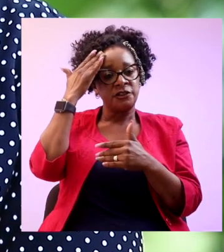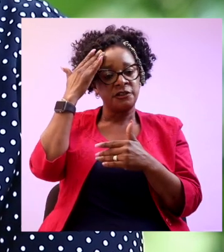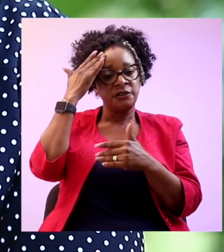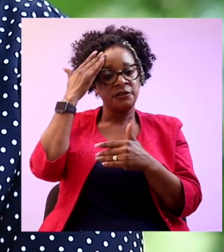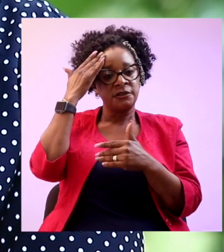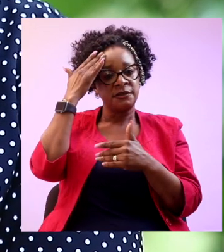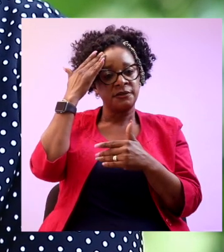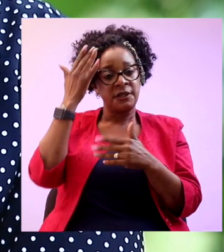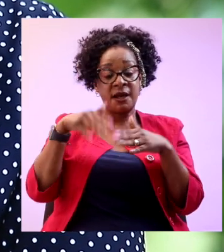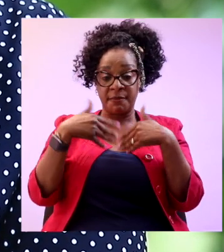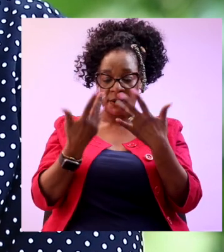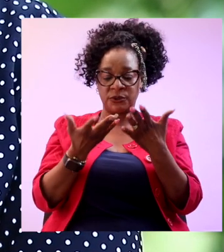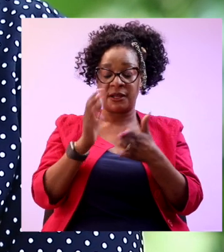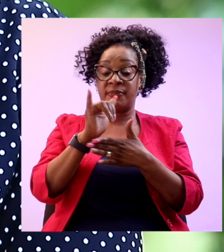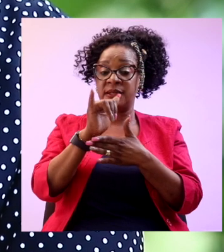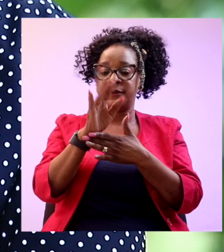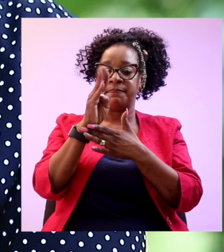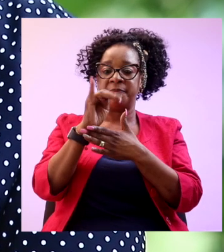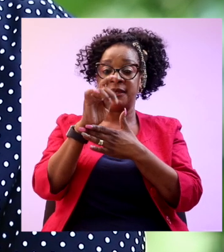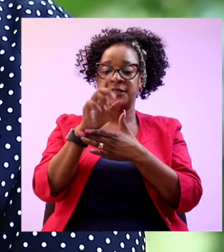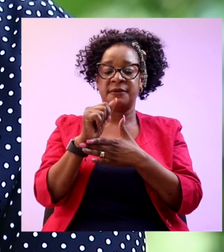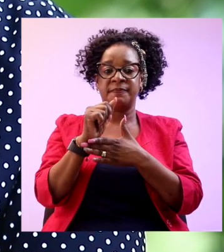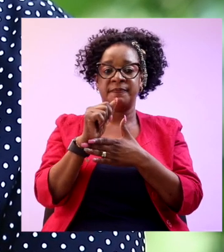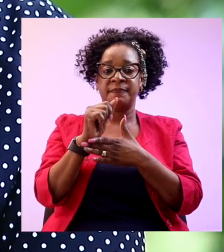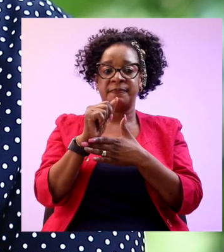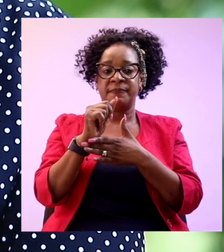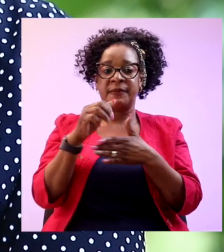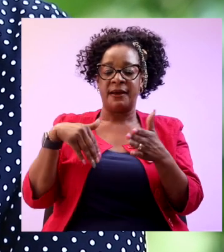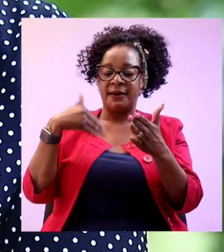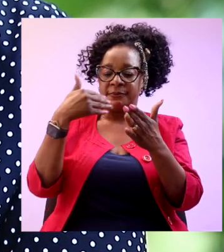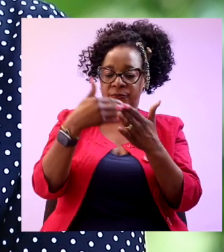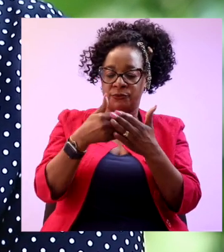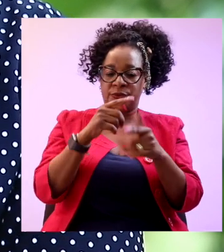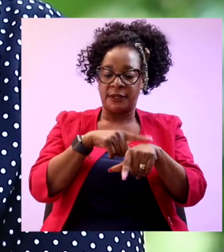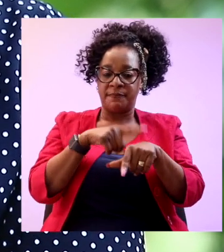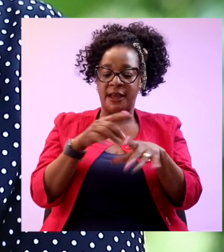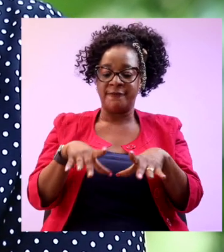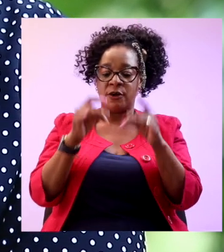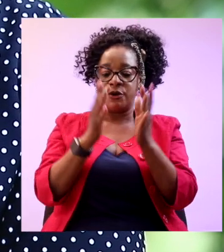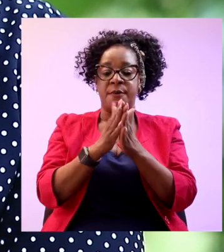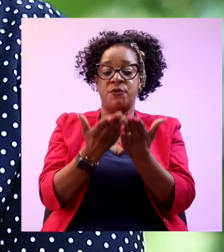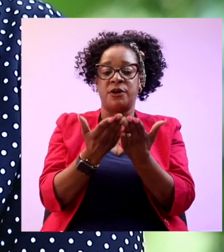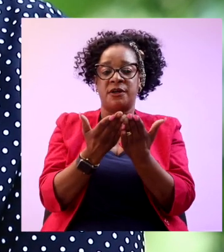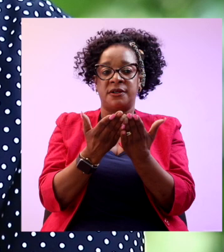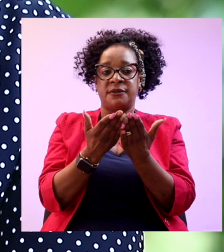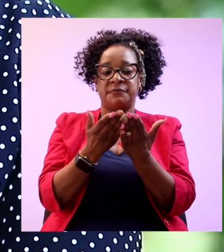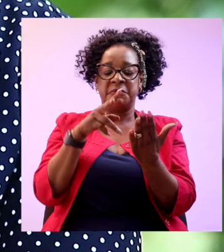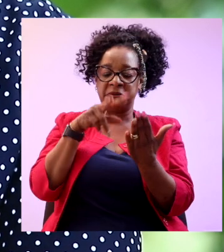fulani kuhusu zao hili, na kupitia kitabu hiki nitaweza